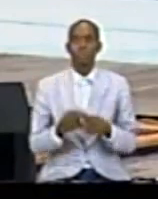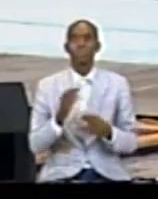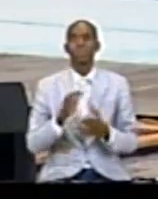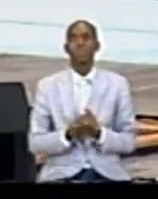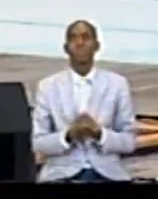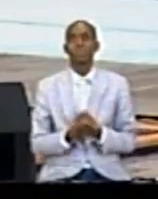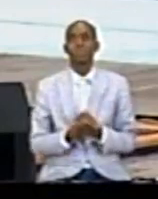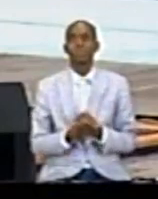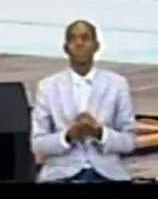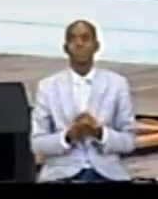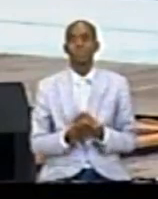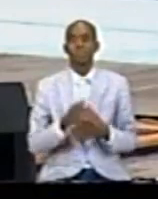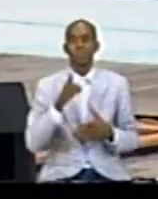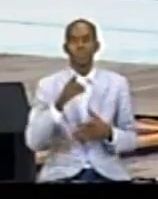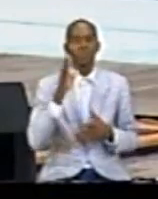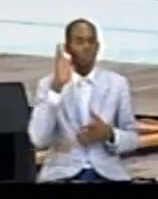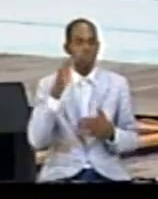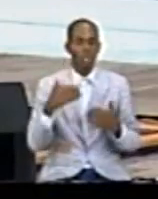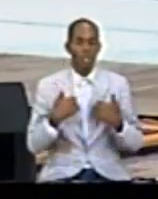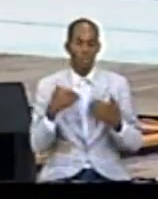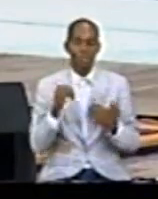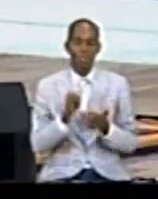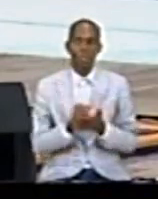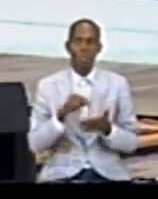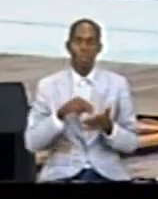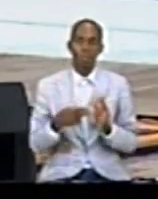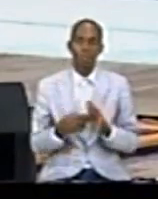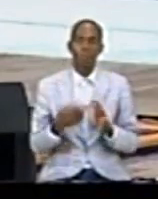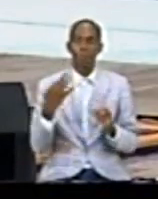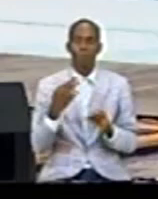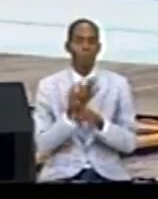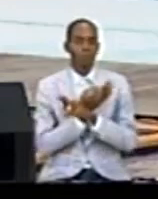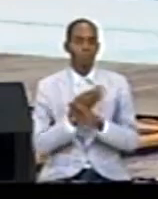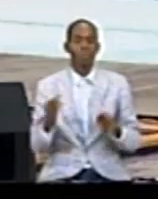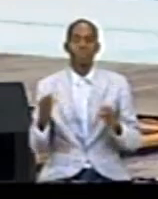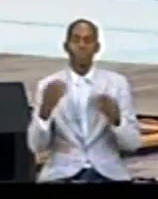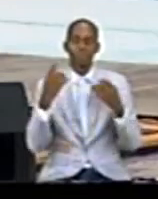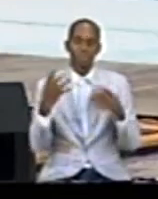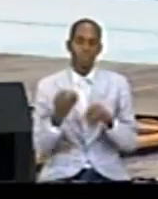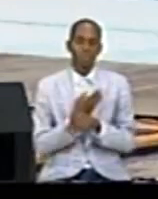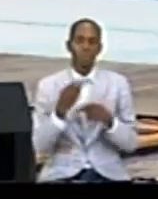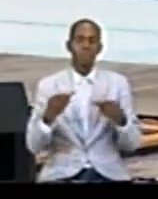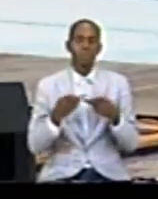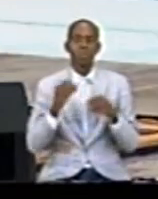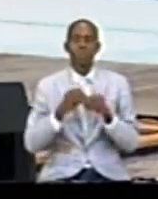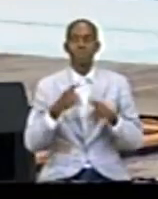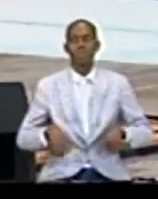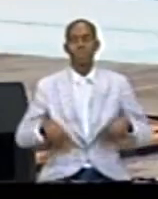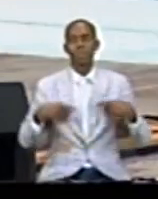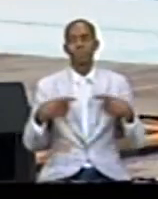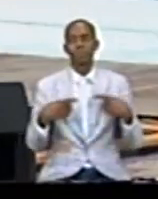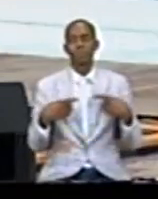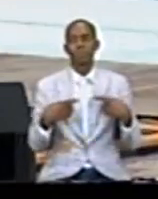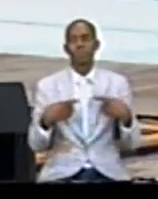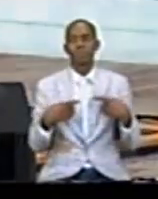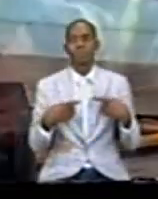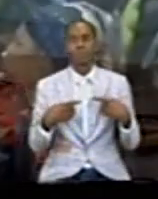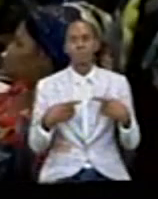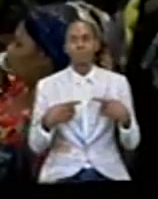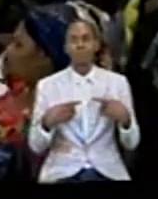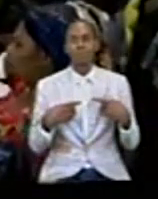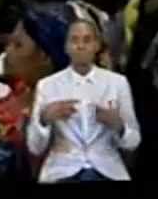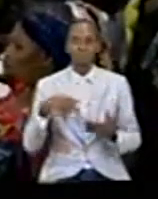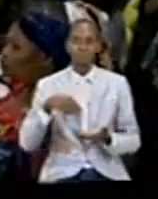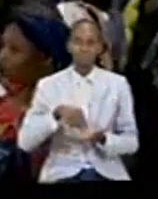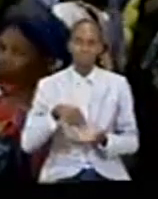You're going to have that purpose of freedom fulfilled in your life. Where are you? Rise